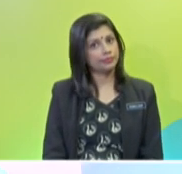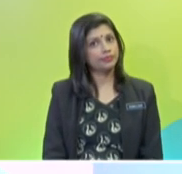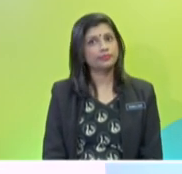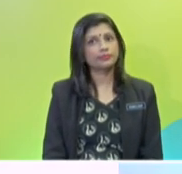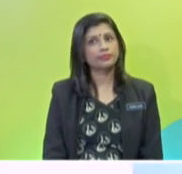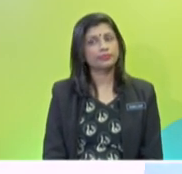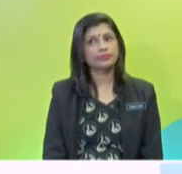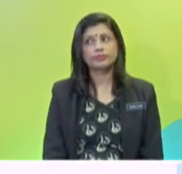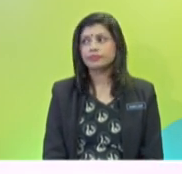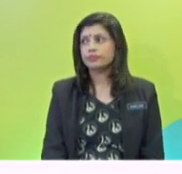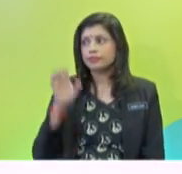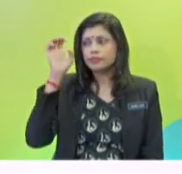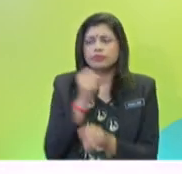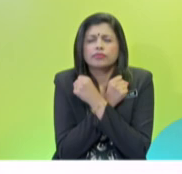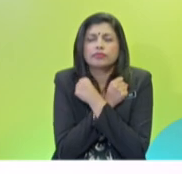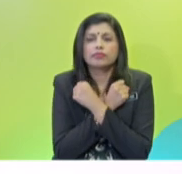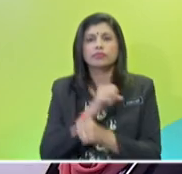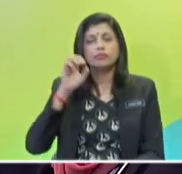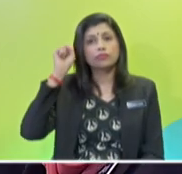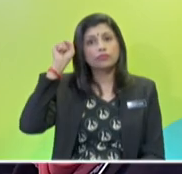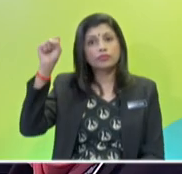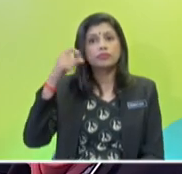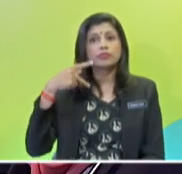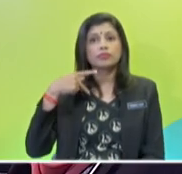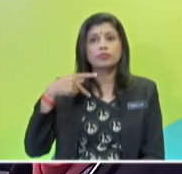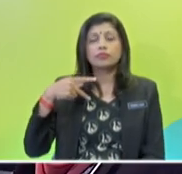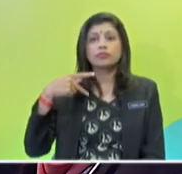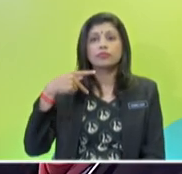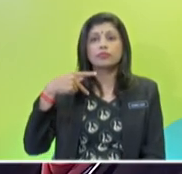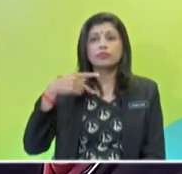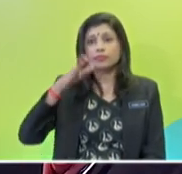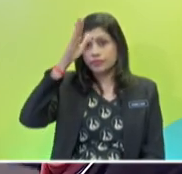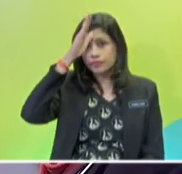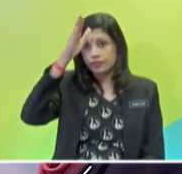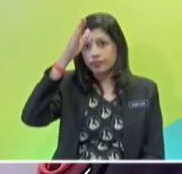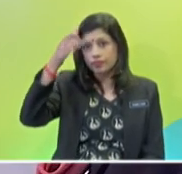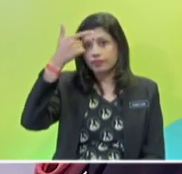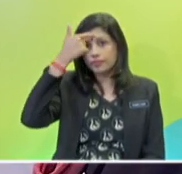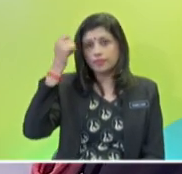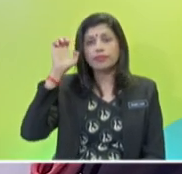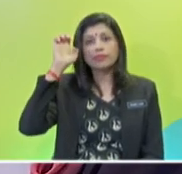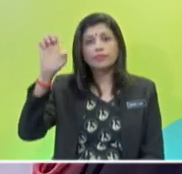He hugged his grandpa because he was relieved to be back home.